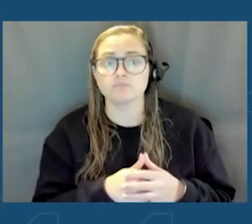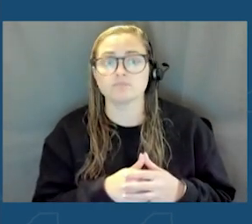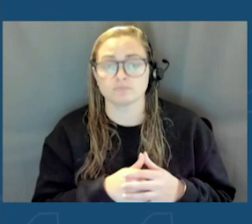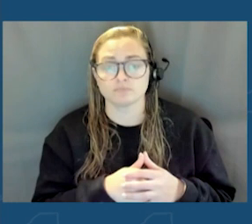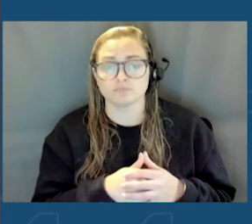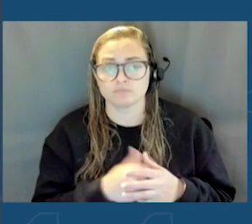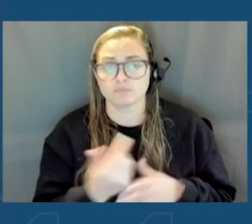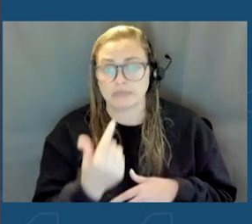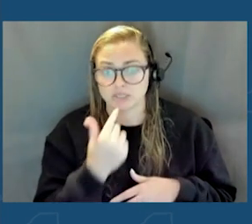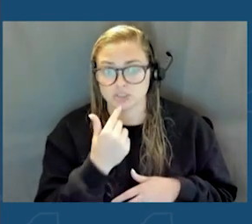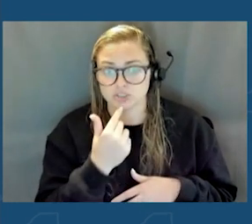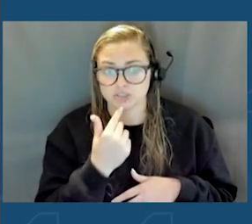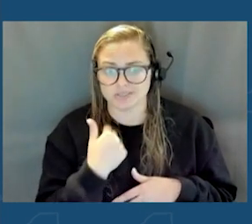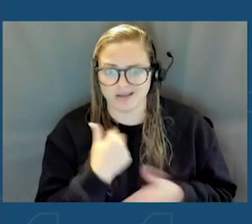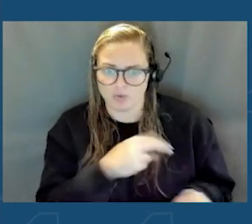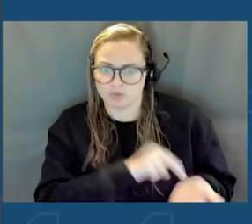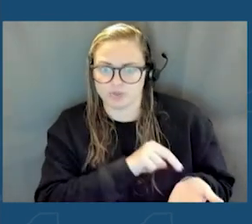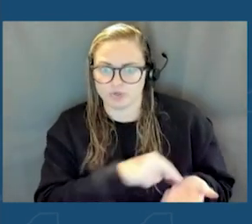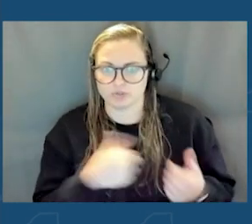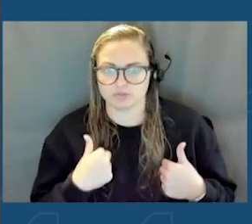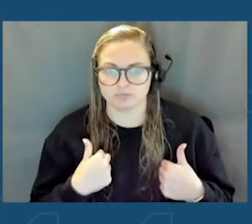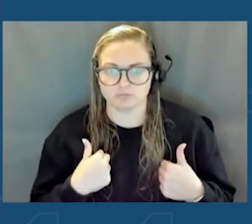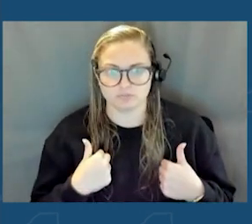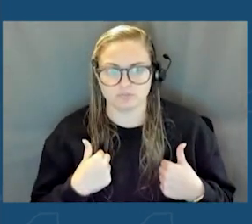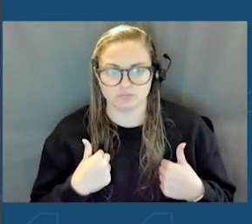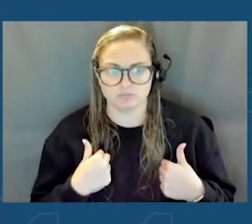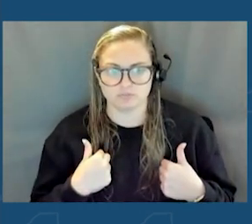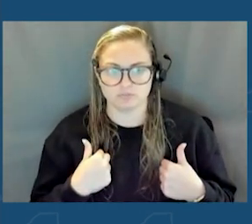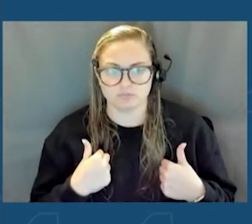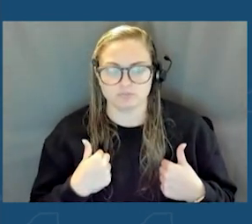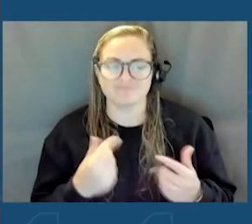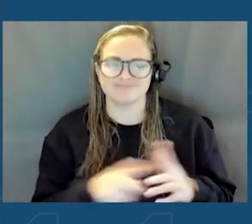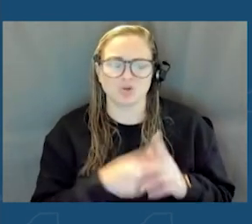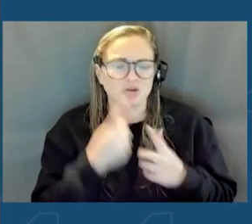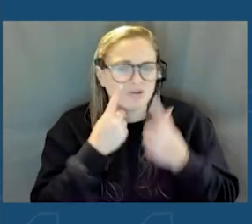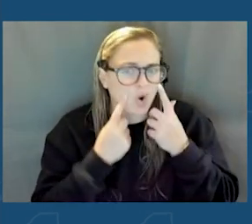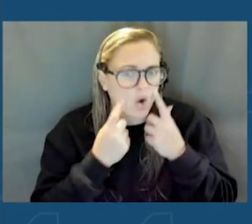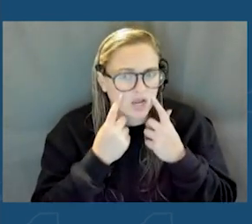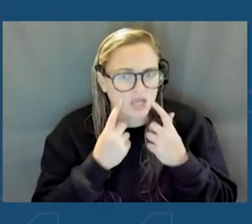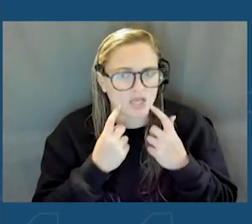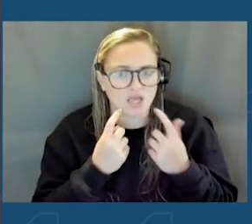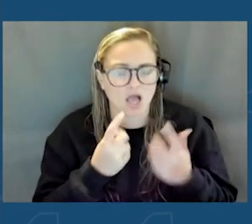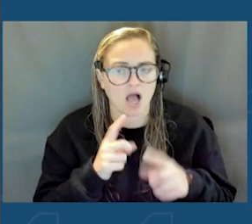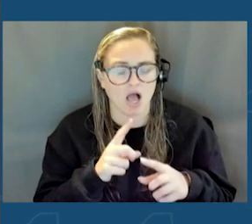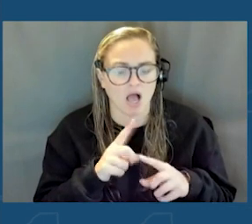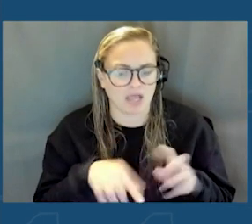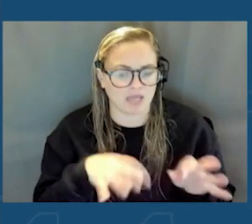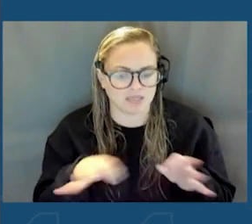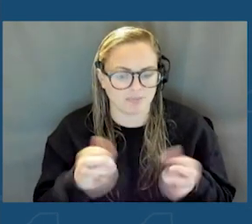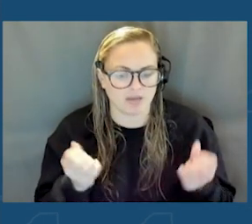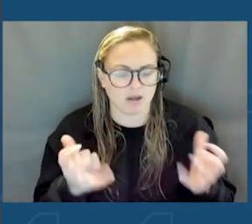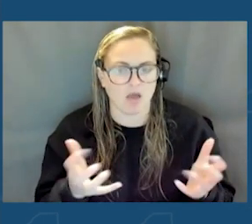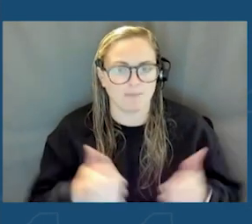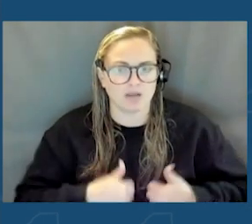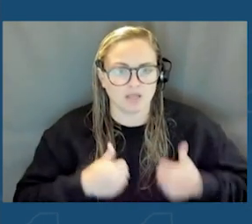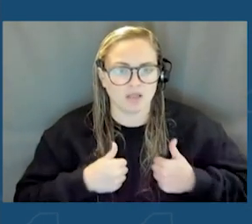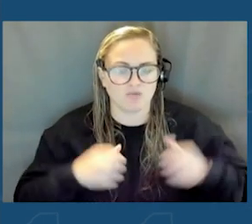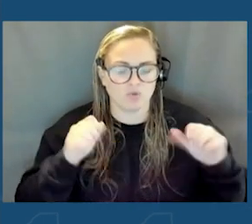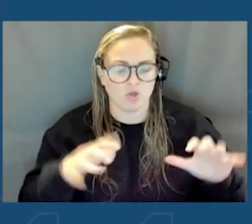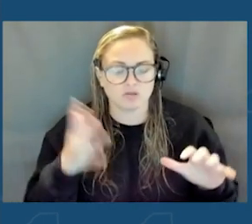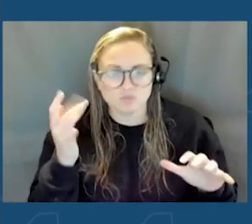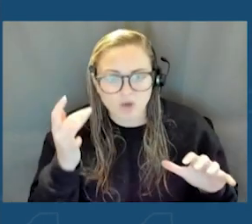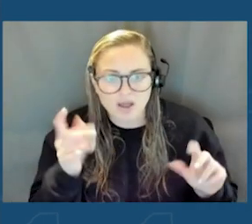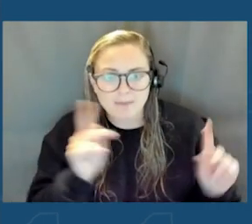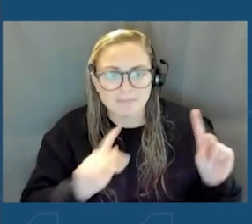I was his nurse. She started crying and she says, I can't tell you how many lives we lost because people would